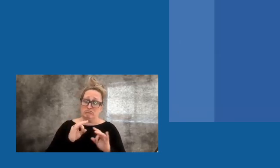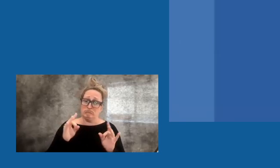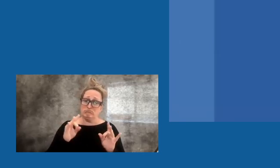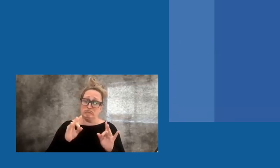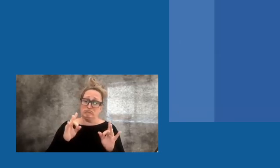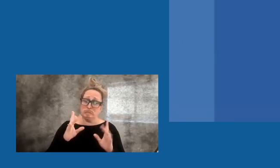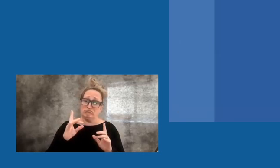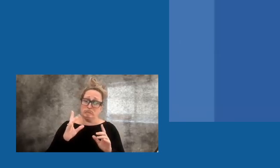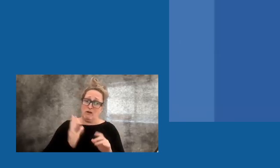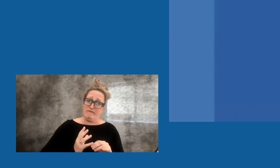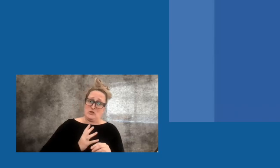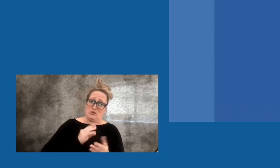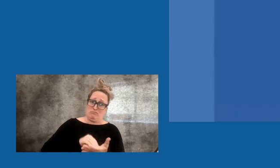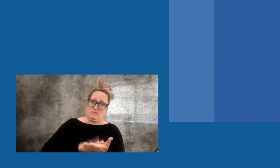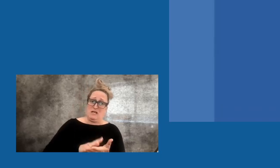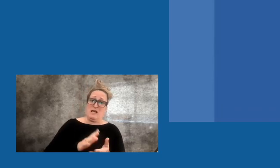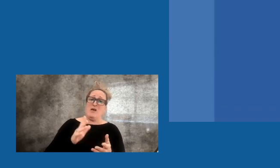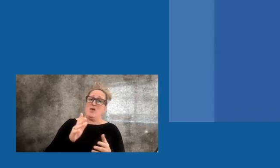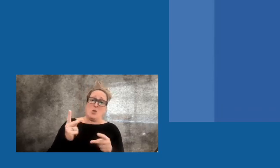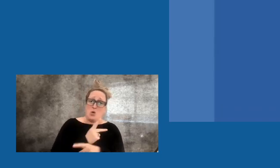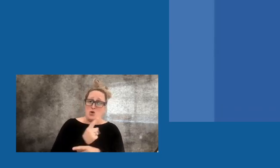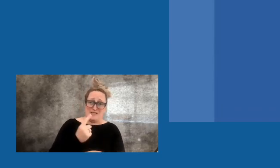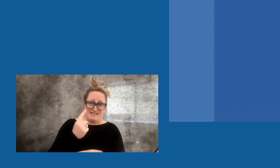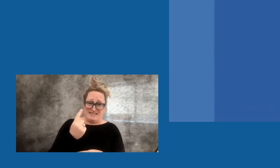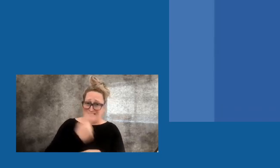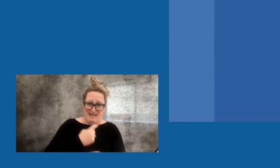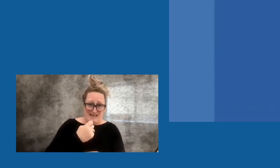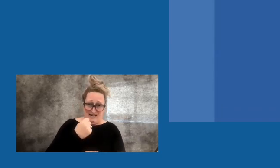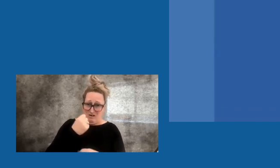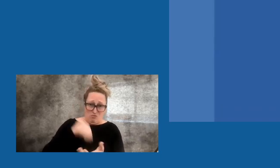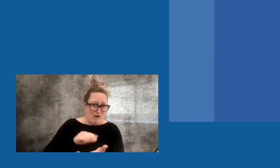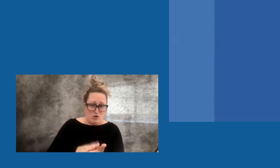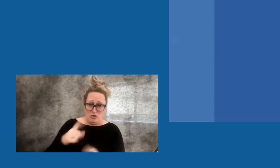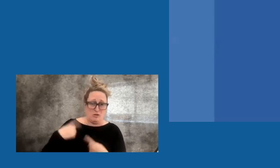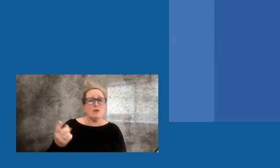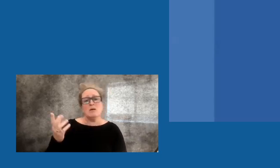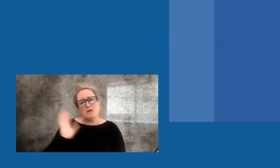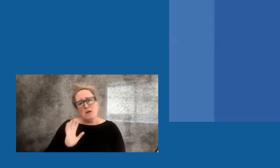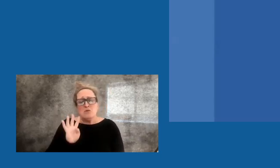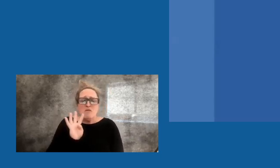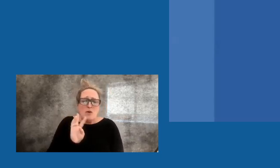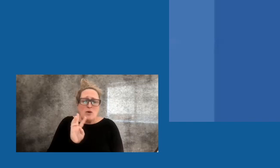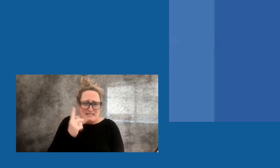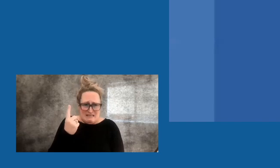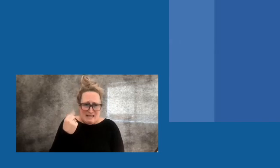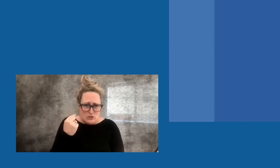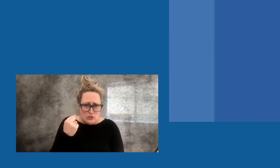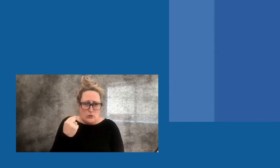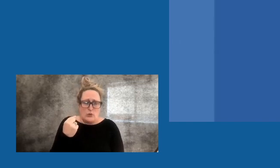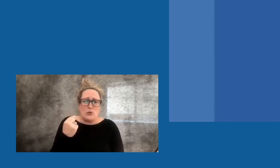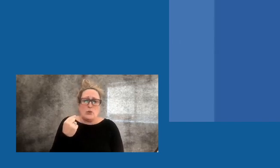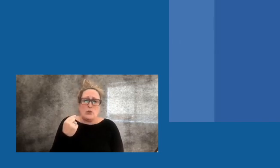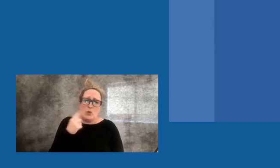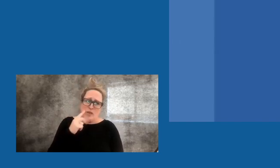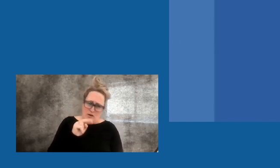the deadliest year on record for transgender Americans. Last year, when we did this, we were at around 46, I think is the stats